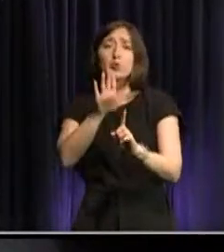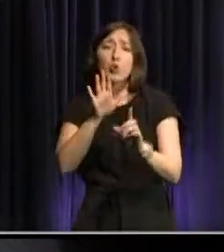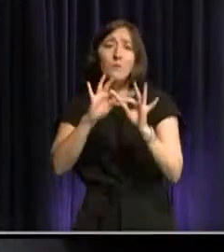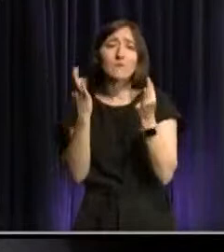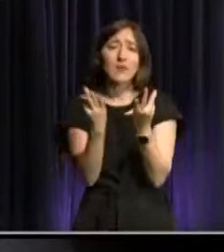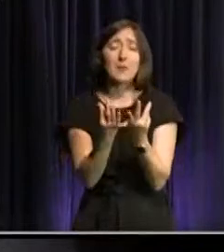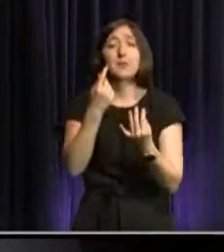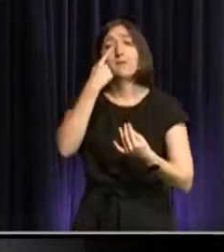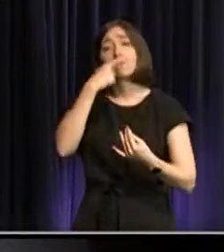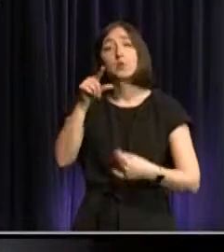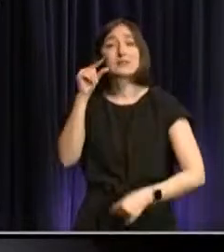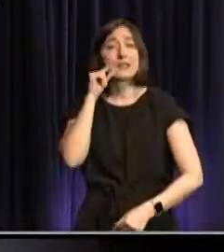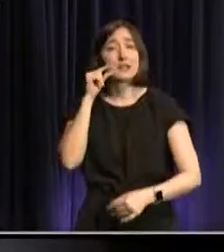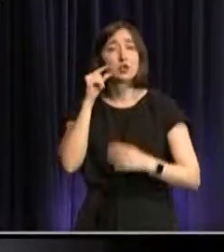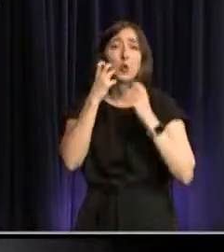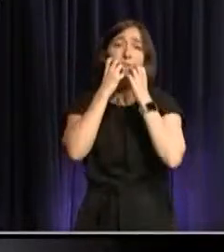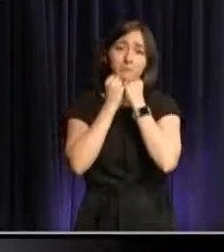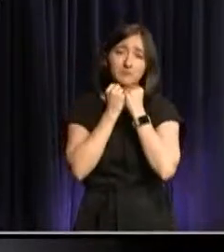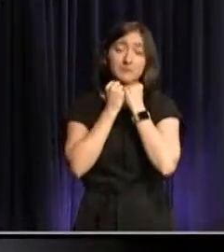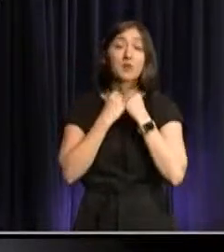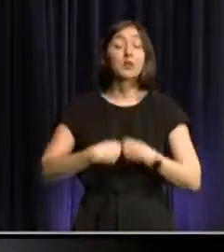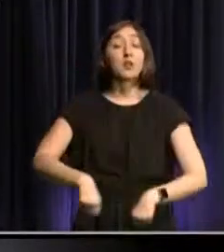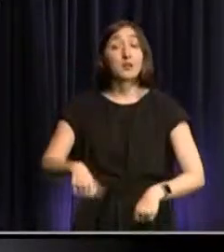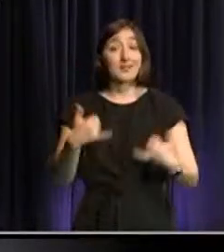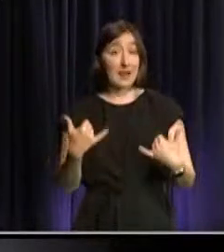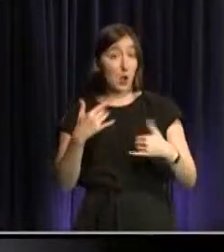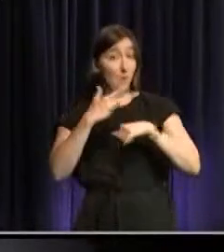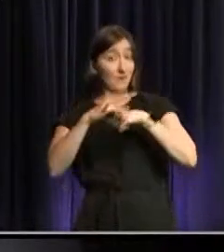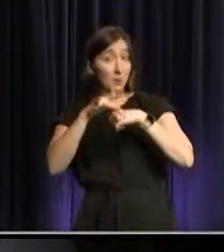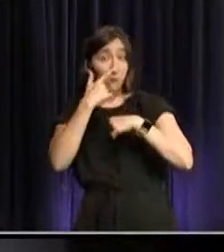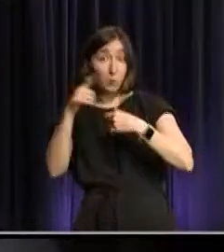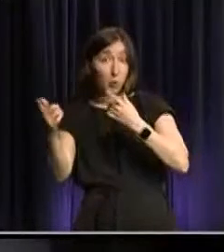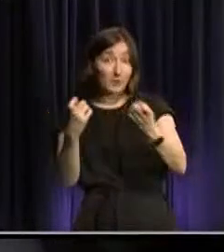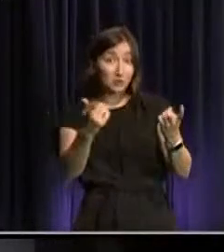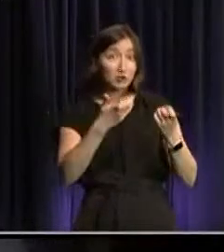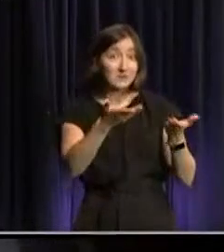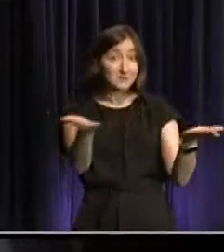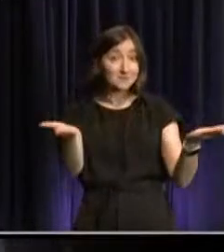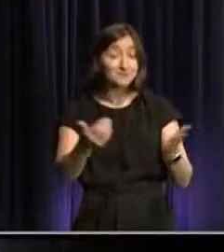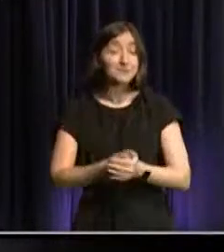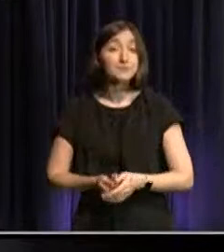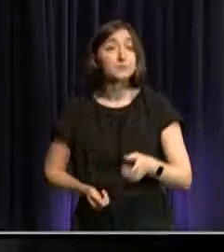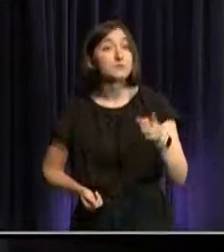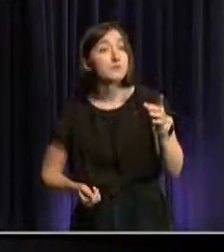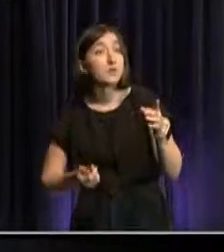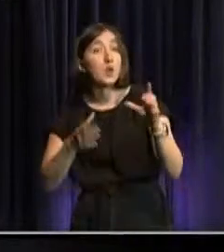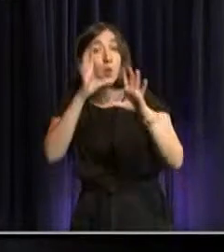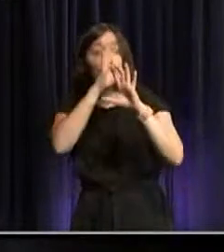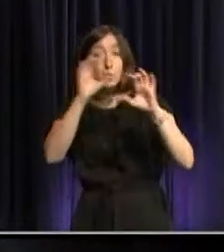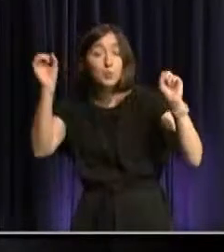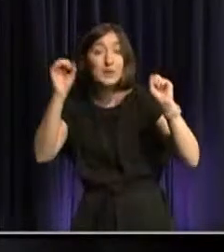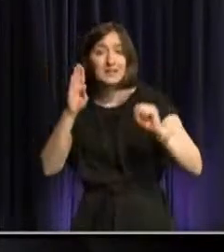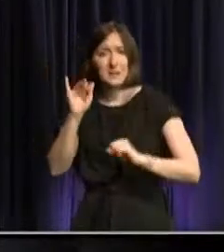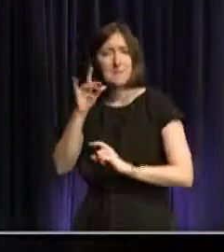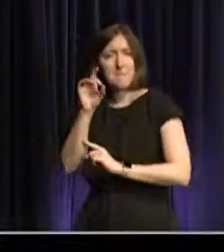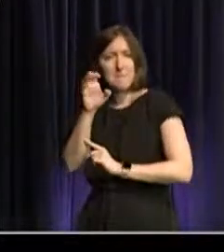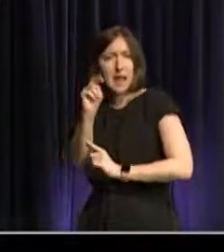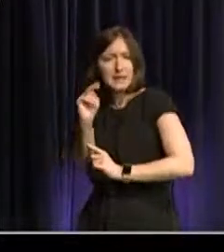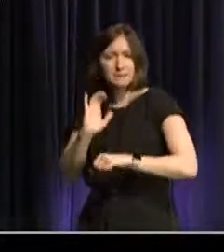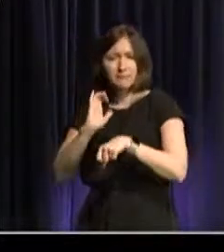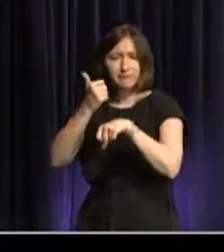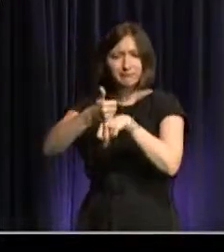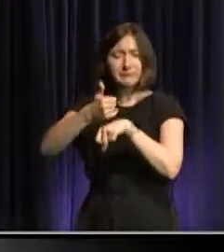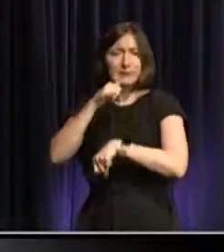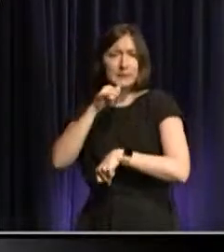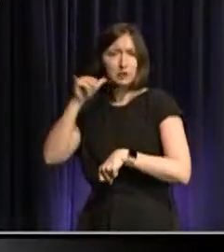and do it for San Antonio. The judge and myself are available for questions. President Biden established yesterday that all adults